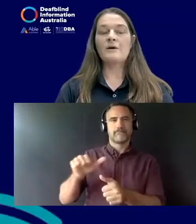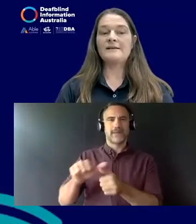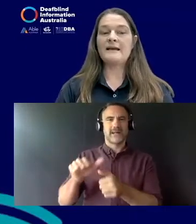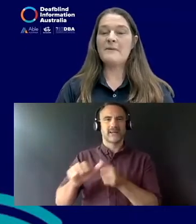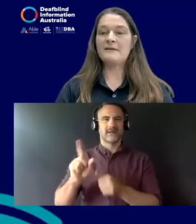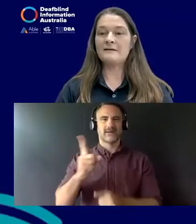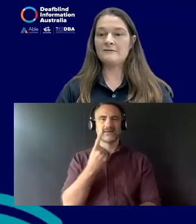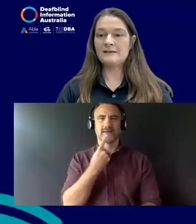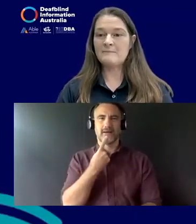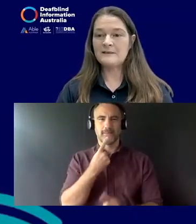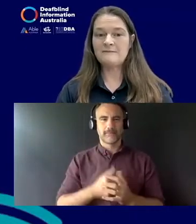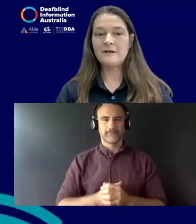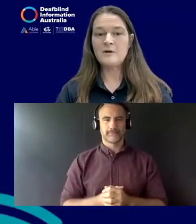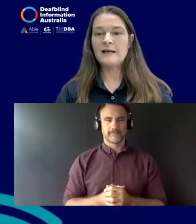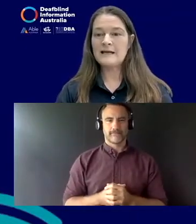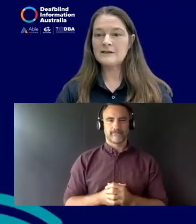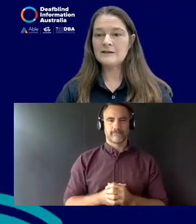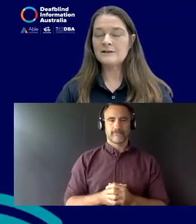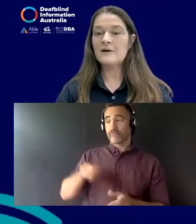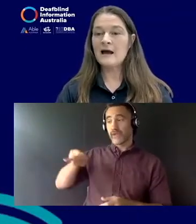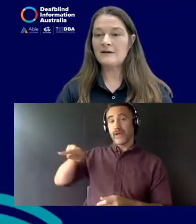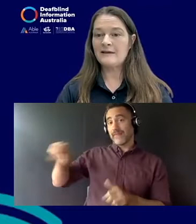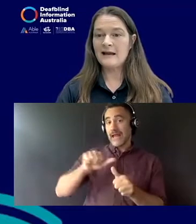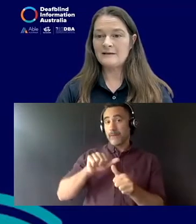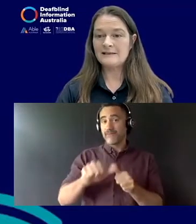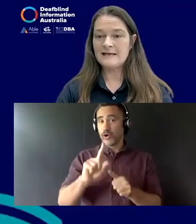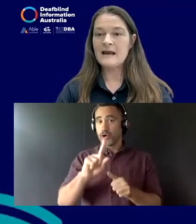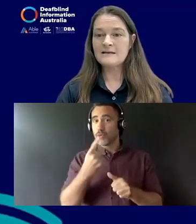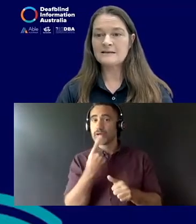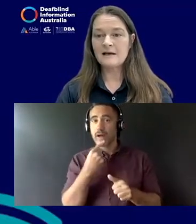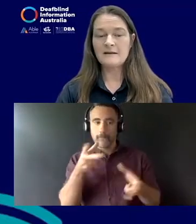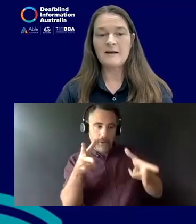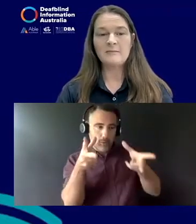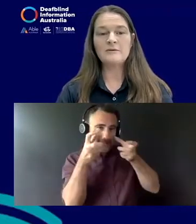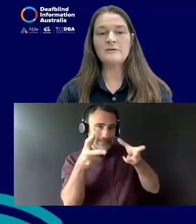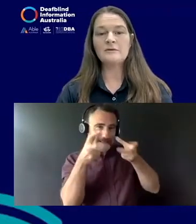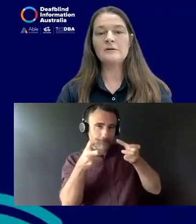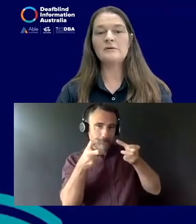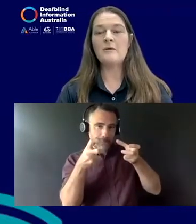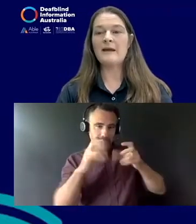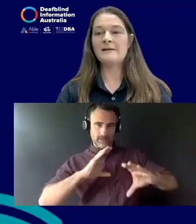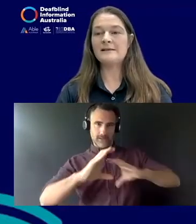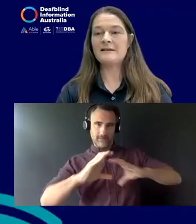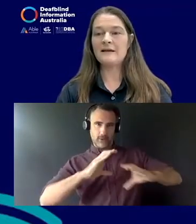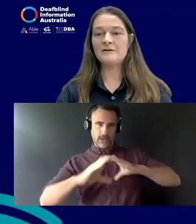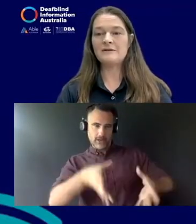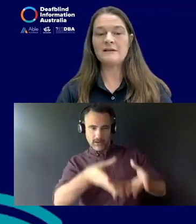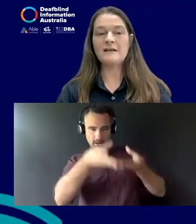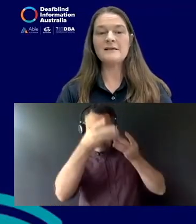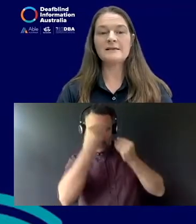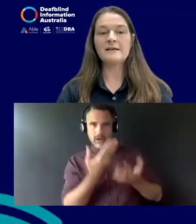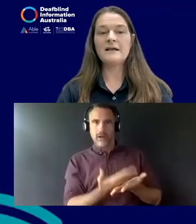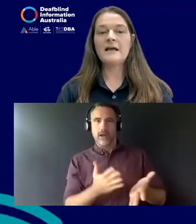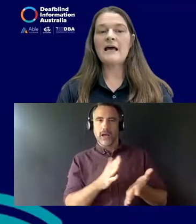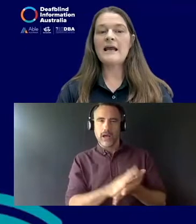What is their method of receptive communication? So how do they understand other people? What methods do they use for